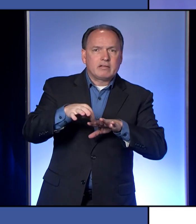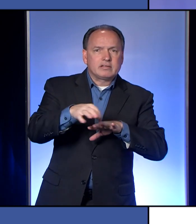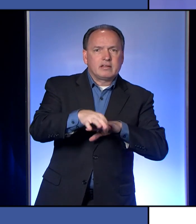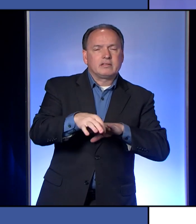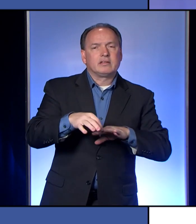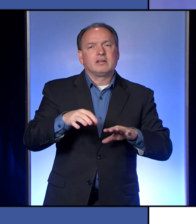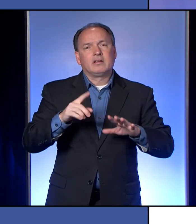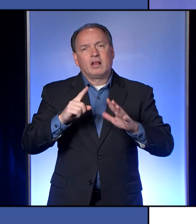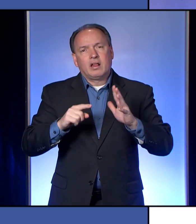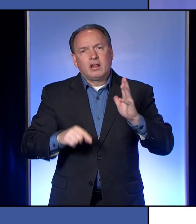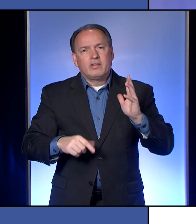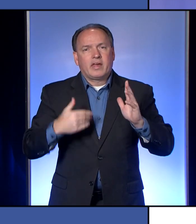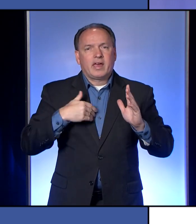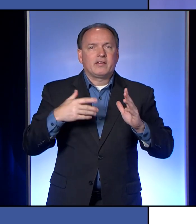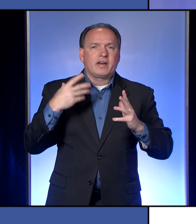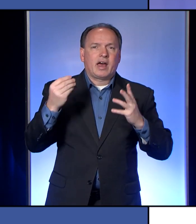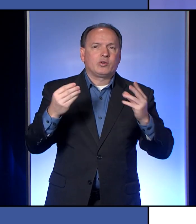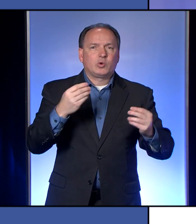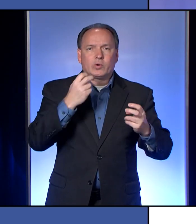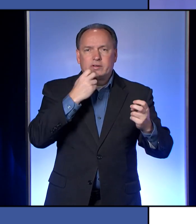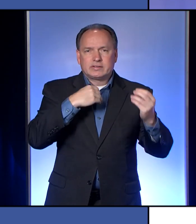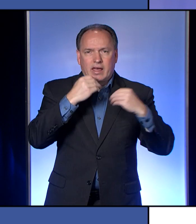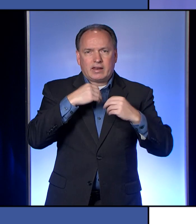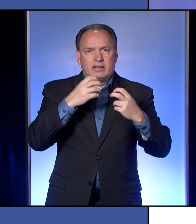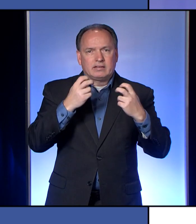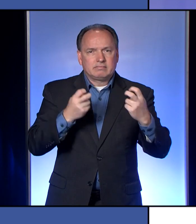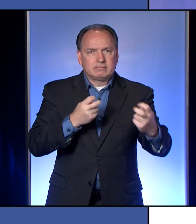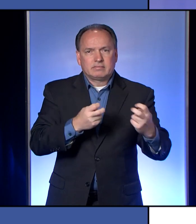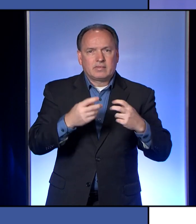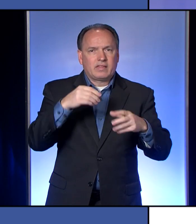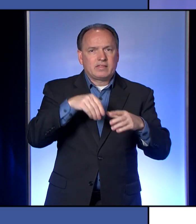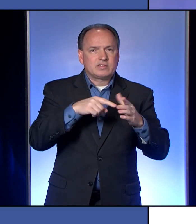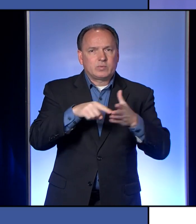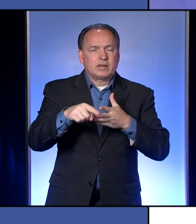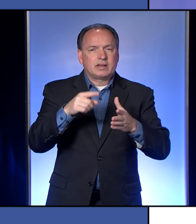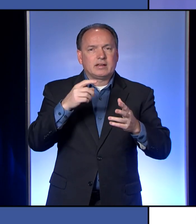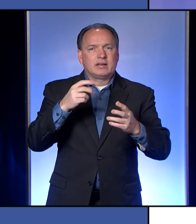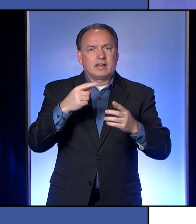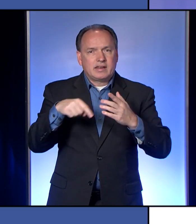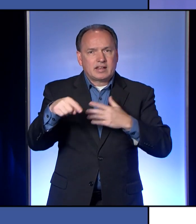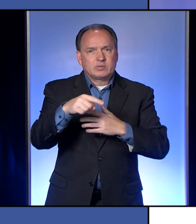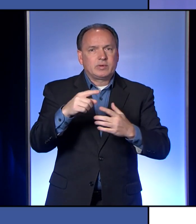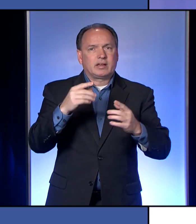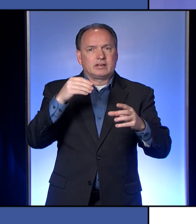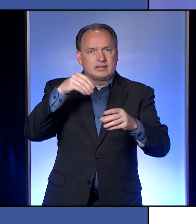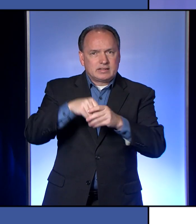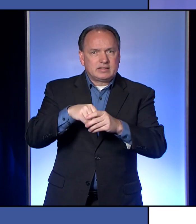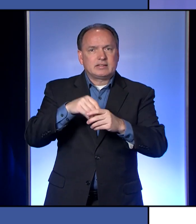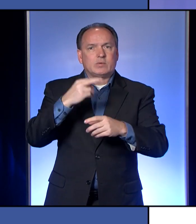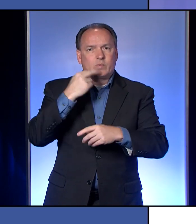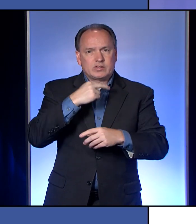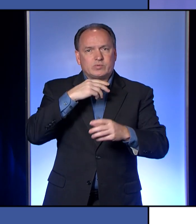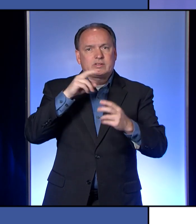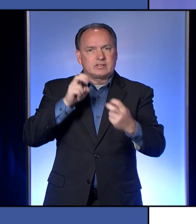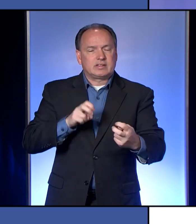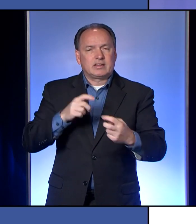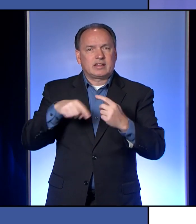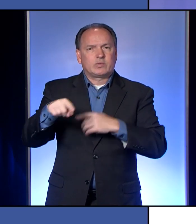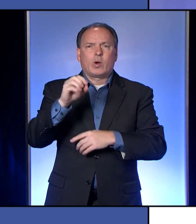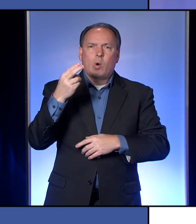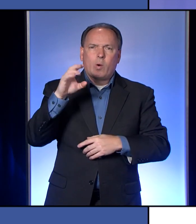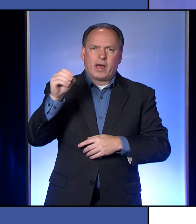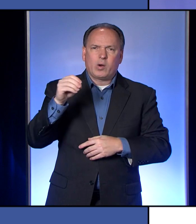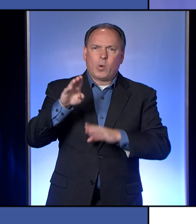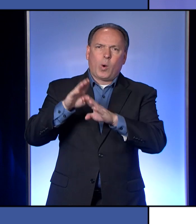facilities. They have outdoor dining this week, dine-in service next week. Is with Ohio opening,